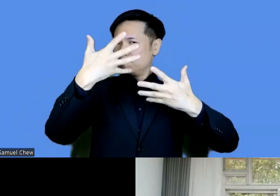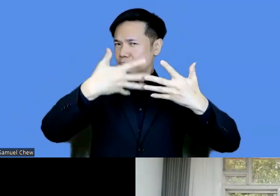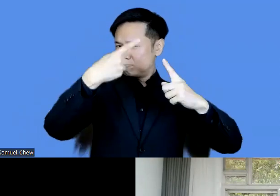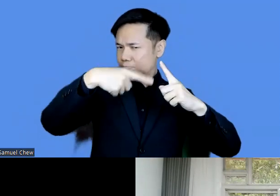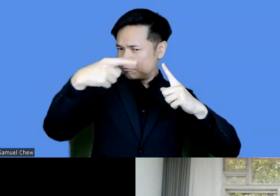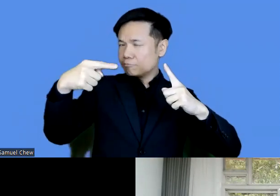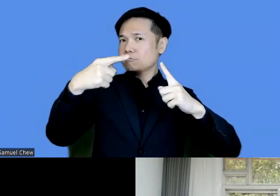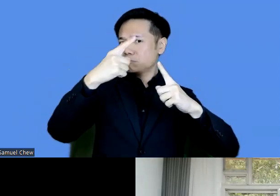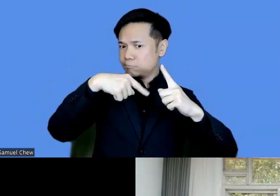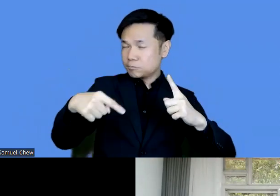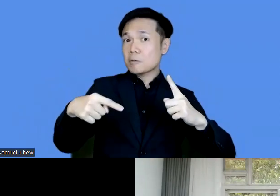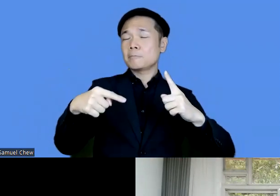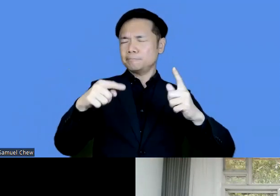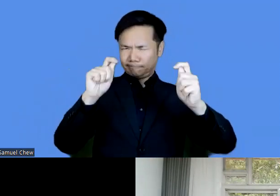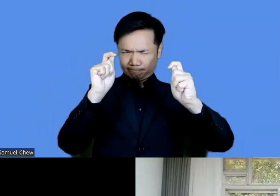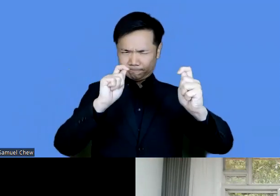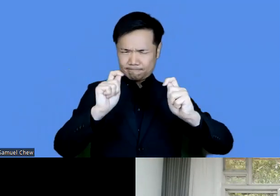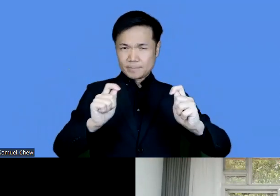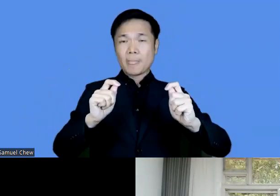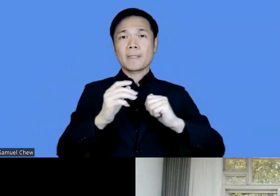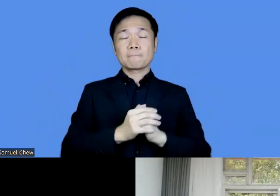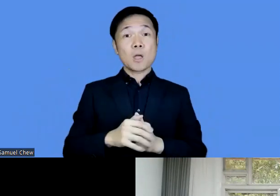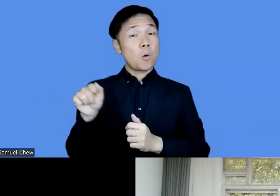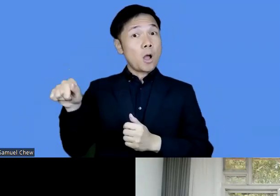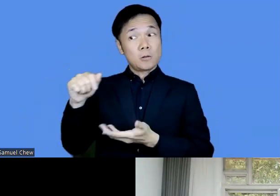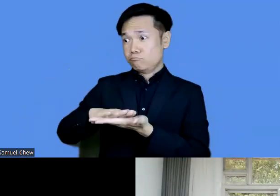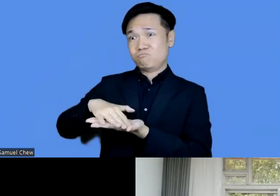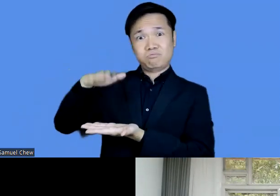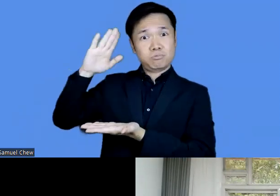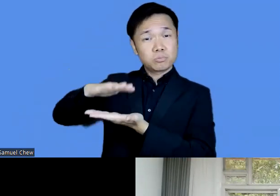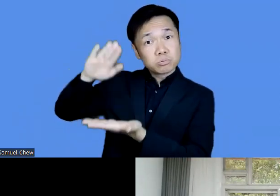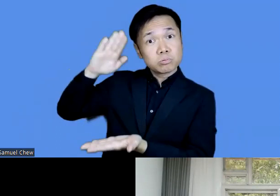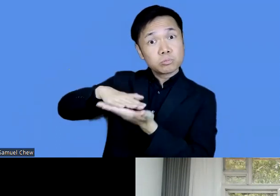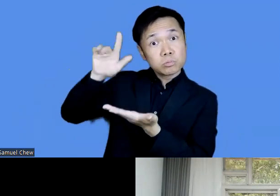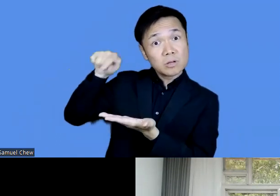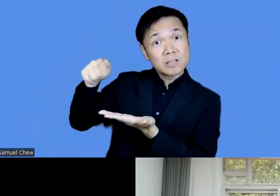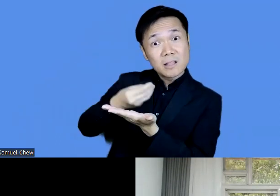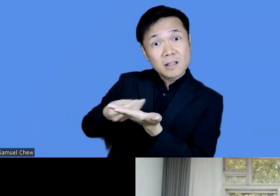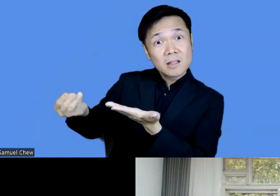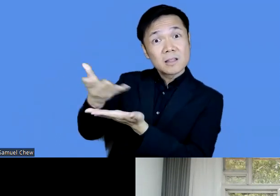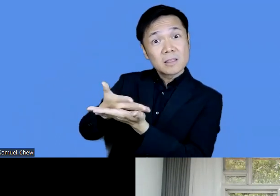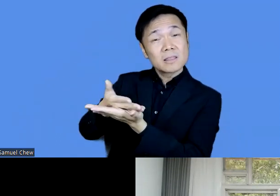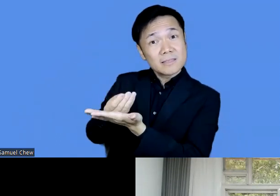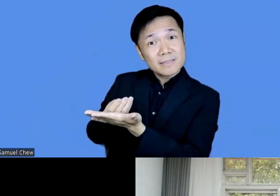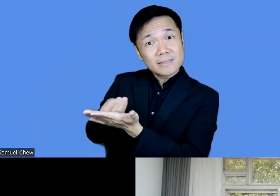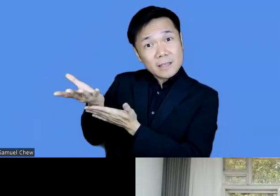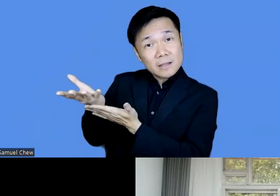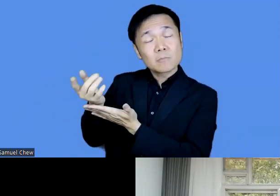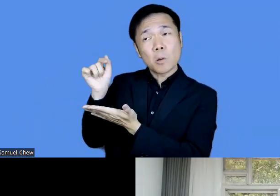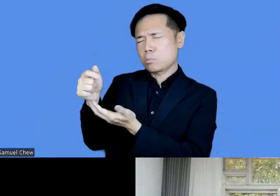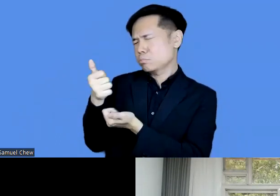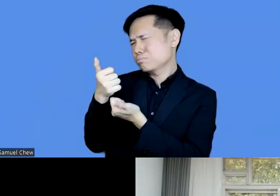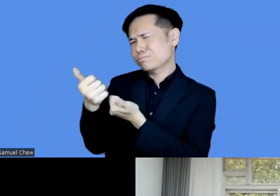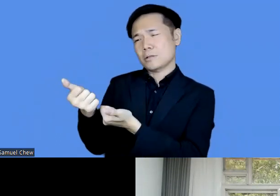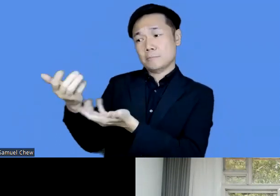spaces around data, because the amount of information that organizations of persons with disabilities are collecting, it's